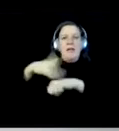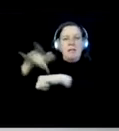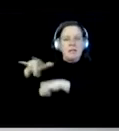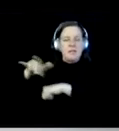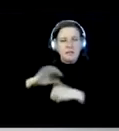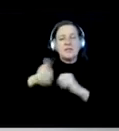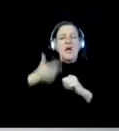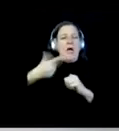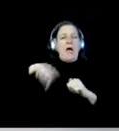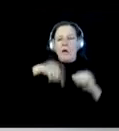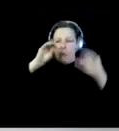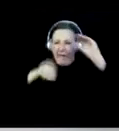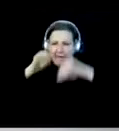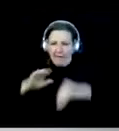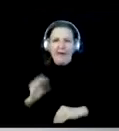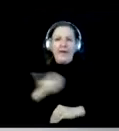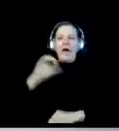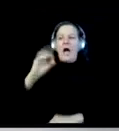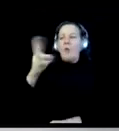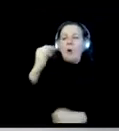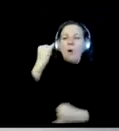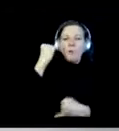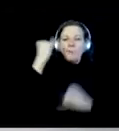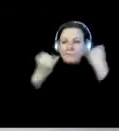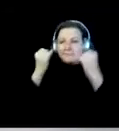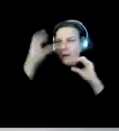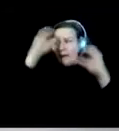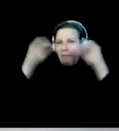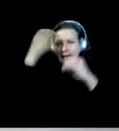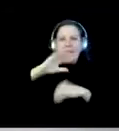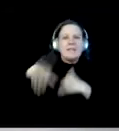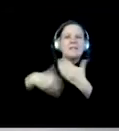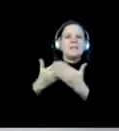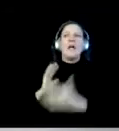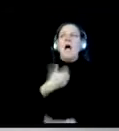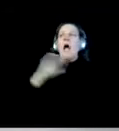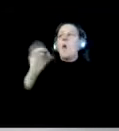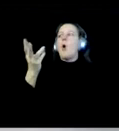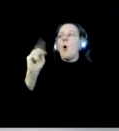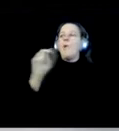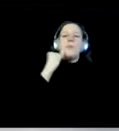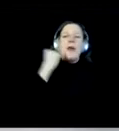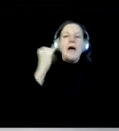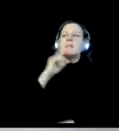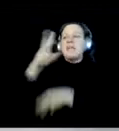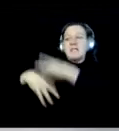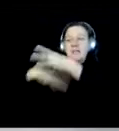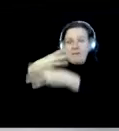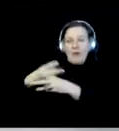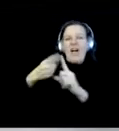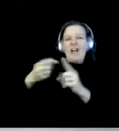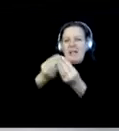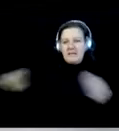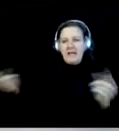collaging our own opinions and our own versions of reality from the materials that come at us through our media and through our kind